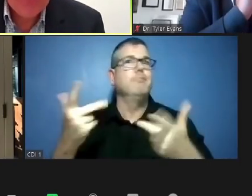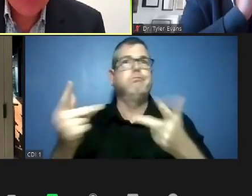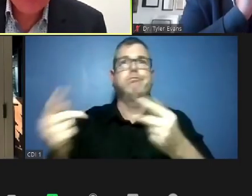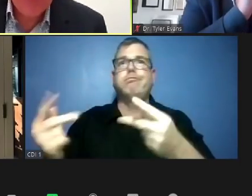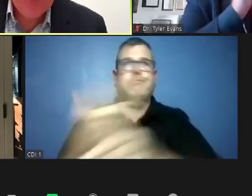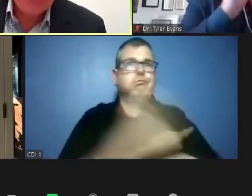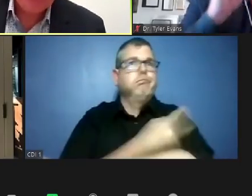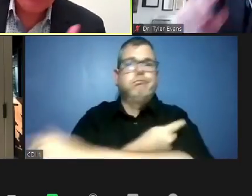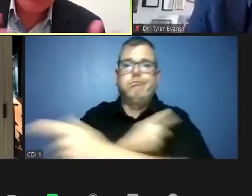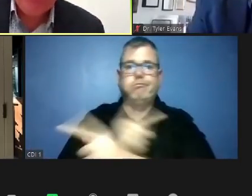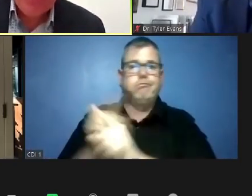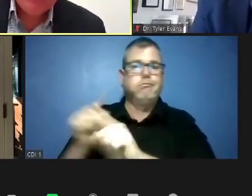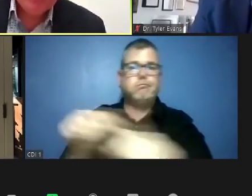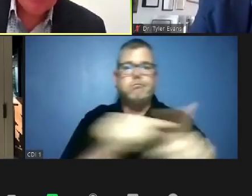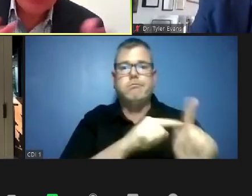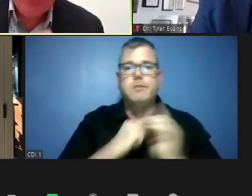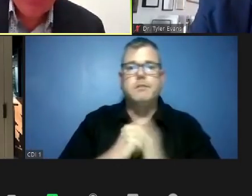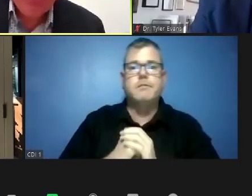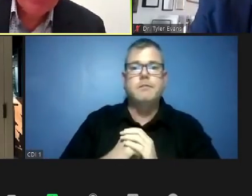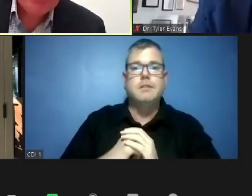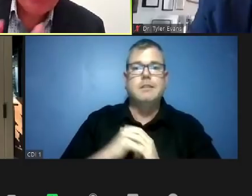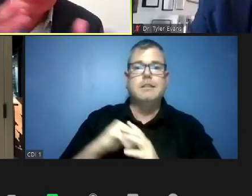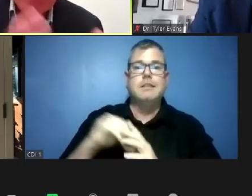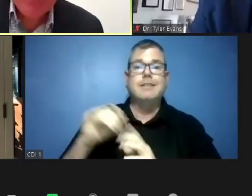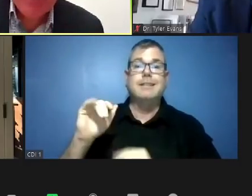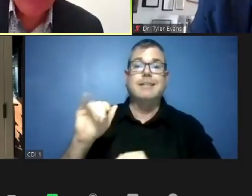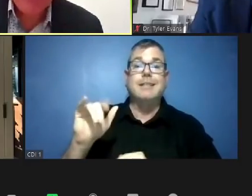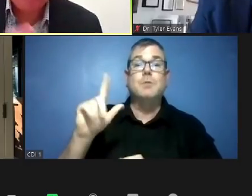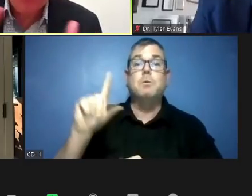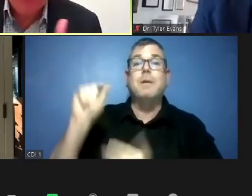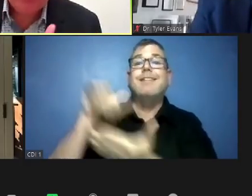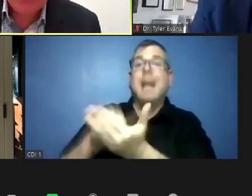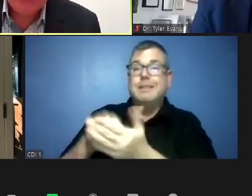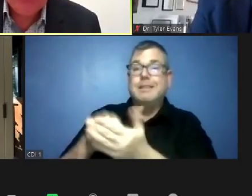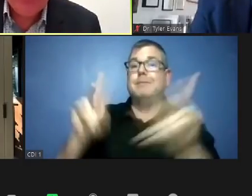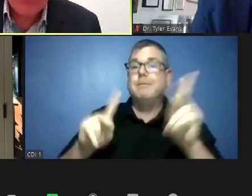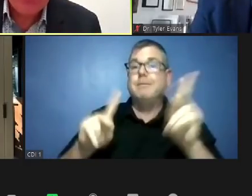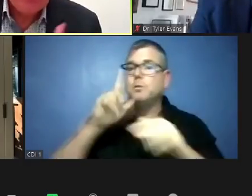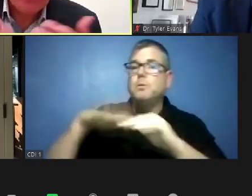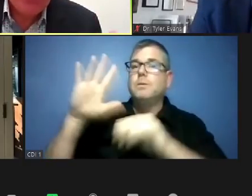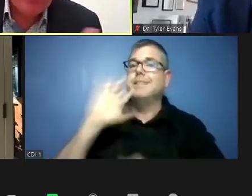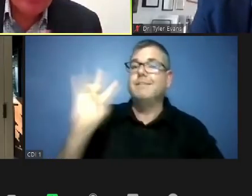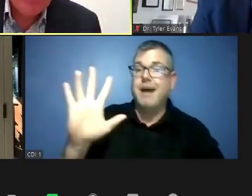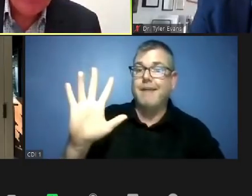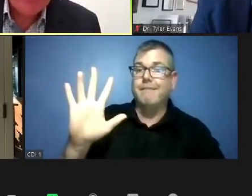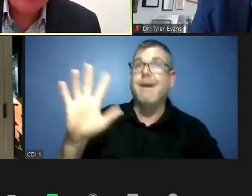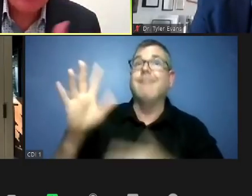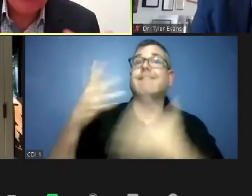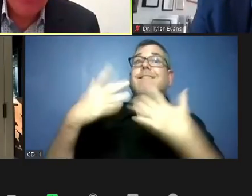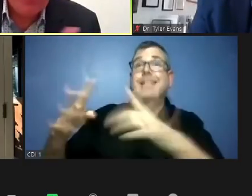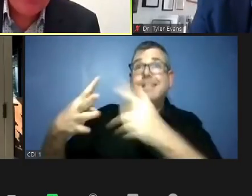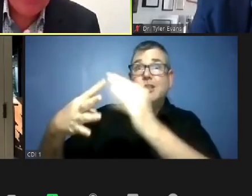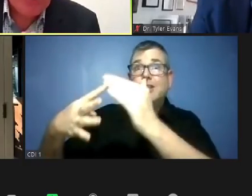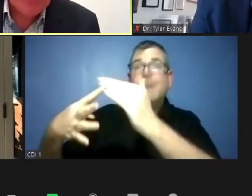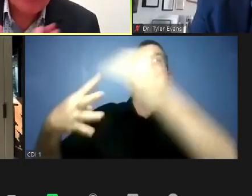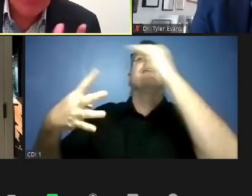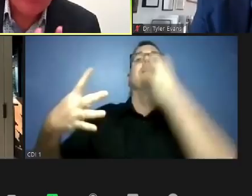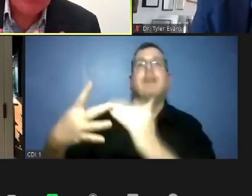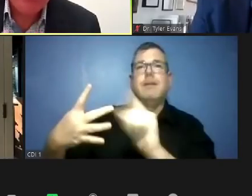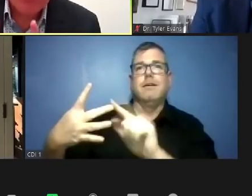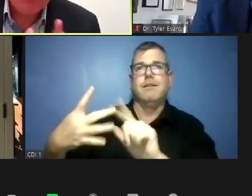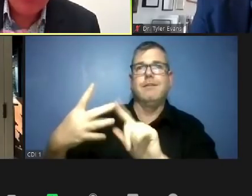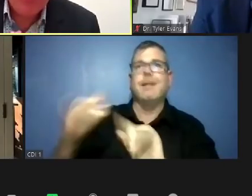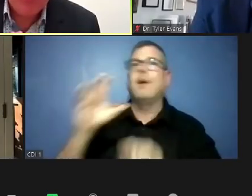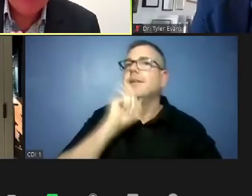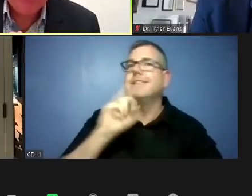through that group, then we will move together, hopefully, to 65 to 74. The question that is still remains to be